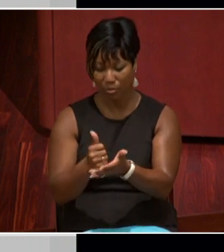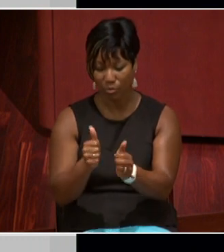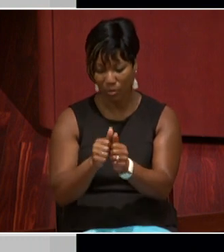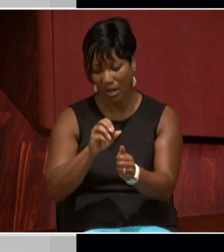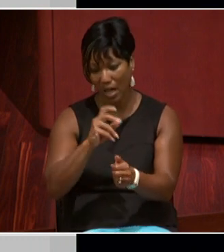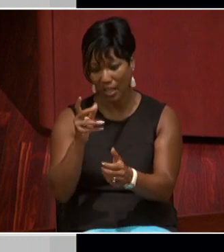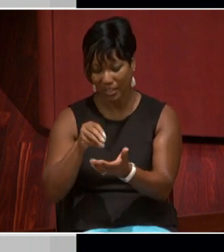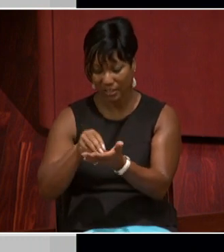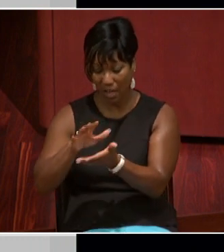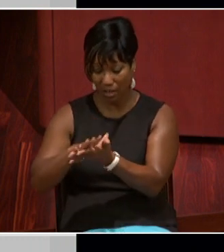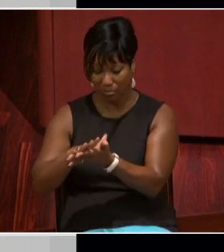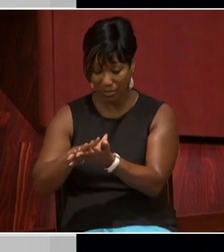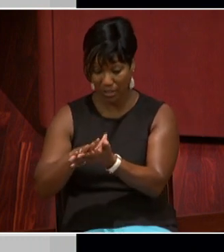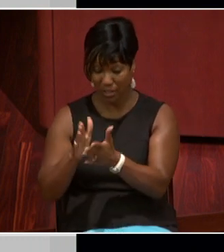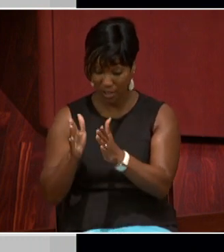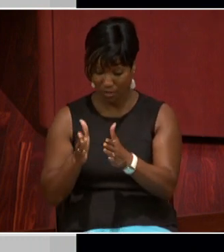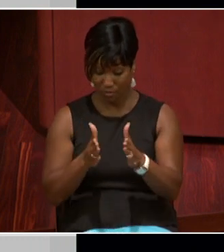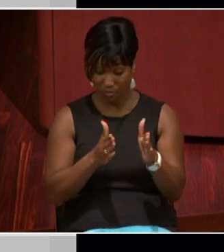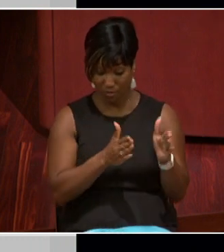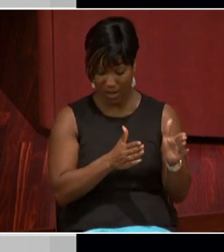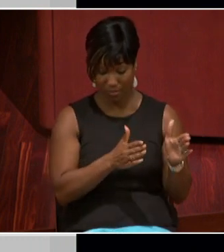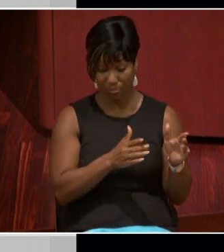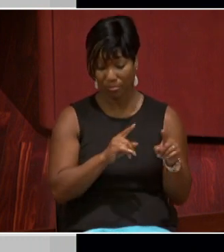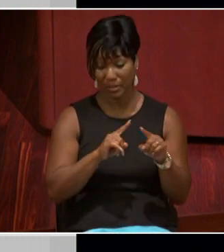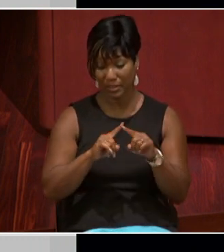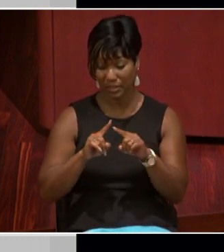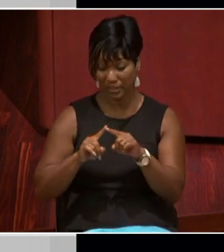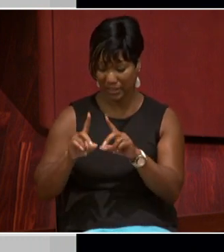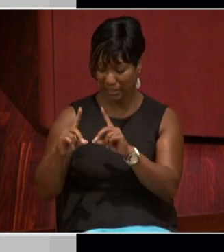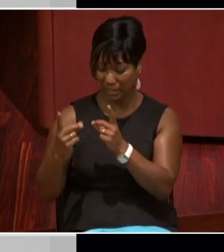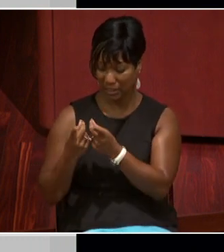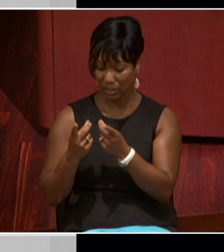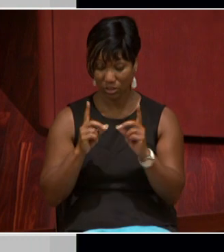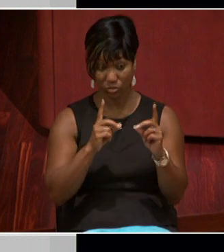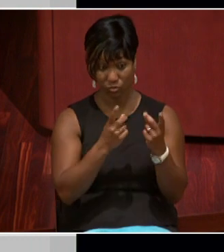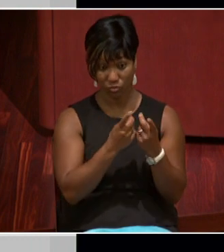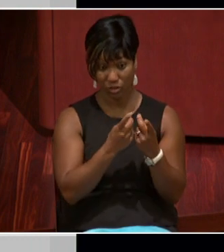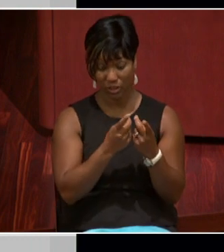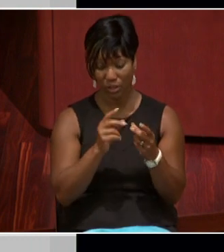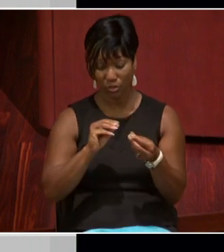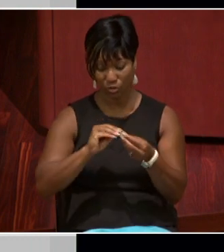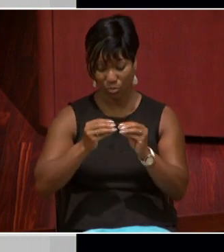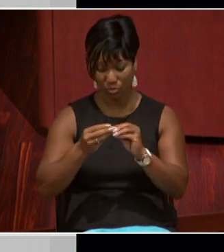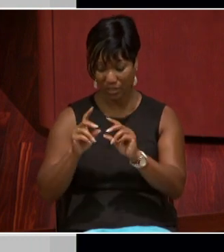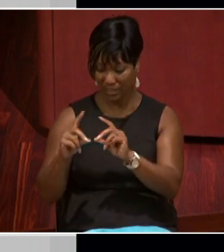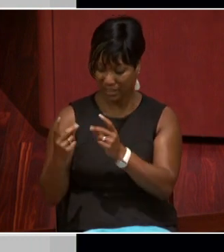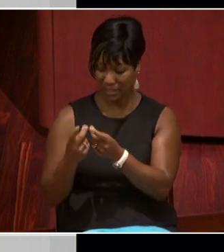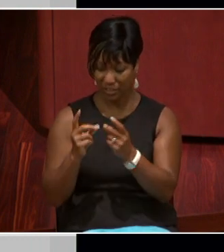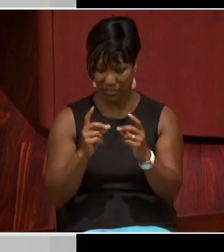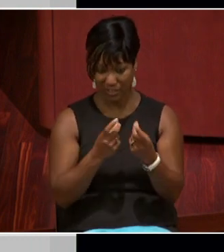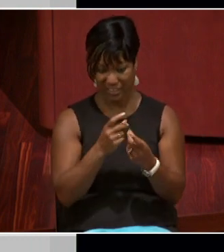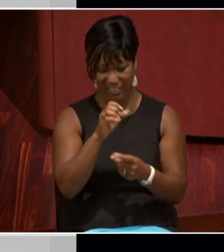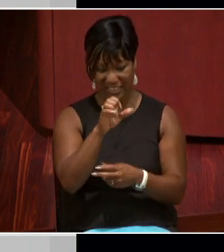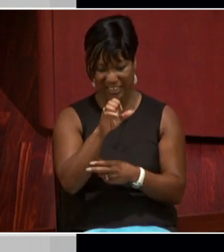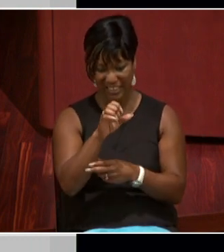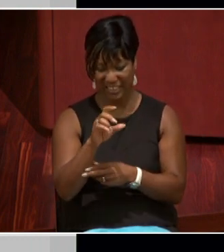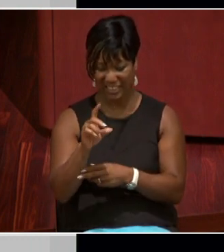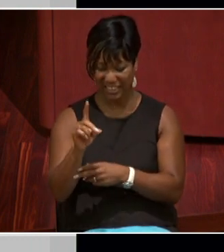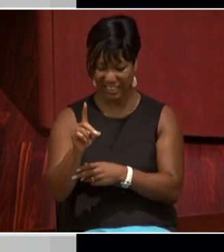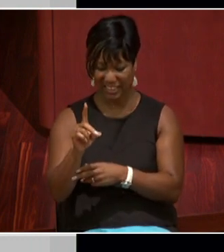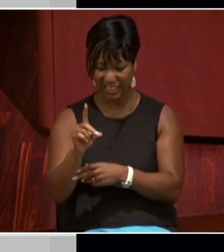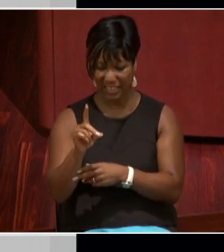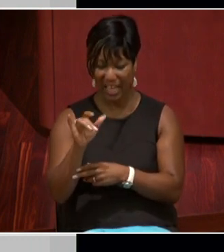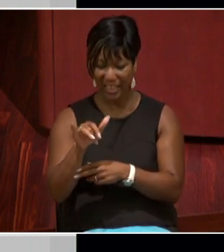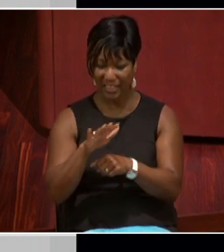They are also arranged by enumeration districts. An enumeration district, or an ED, is